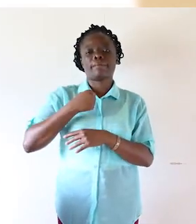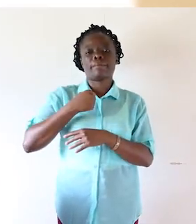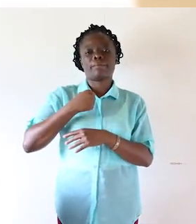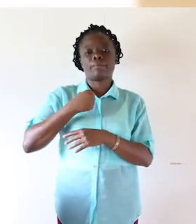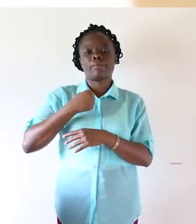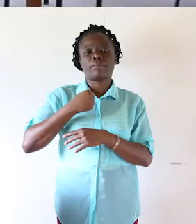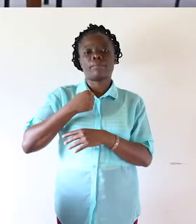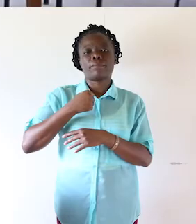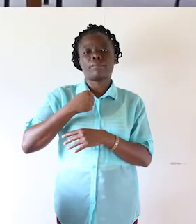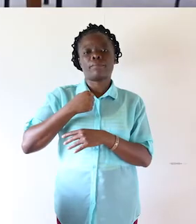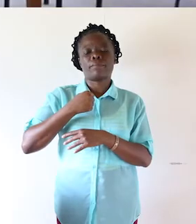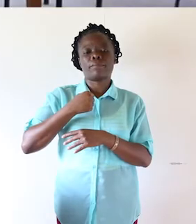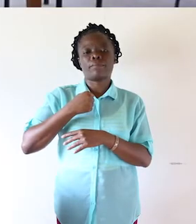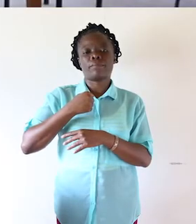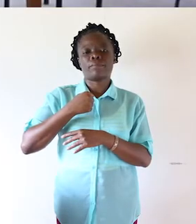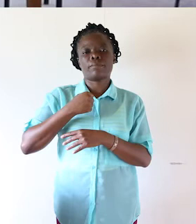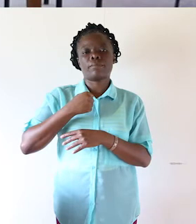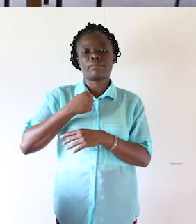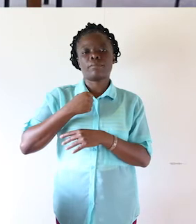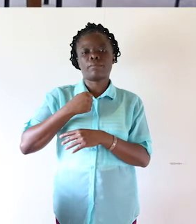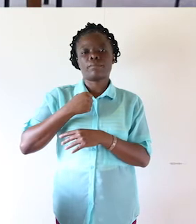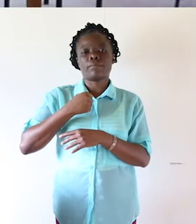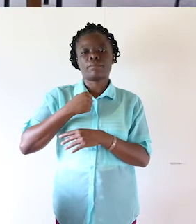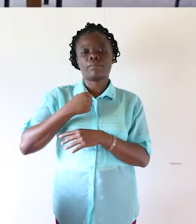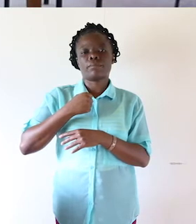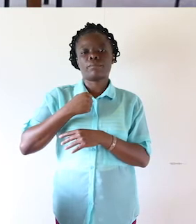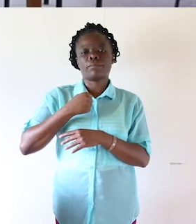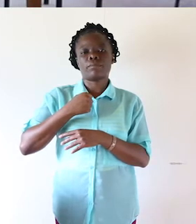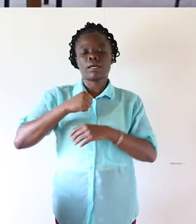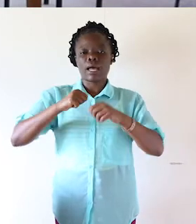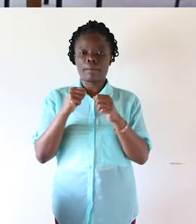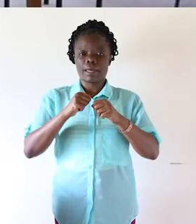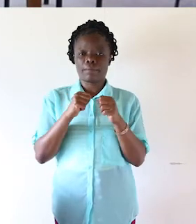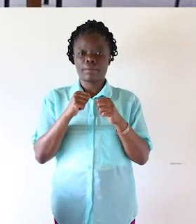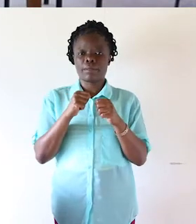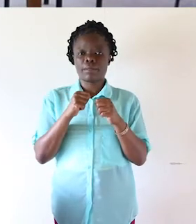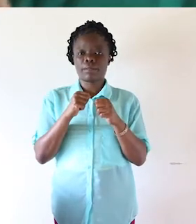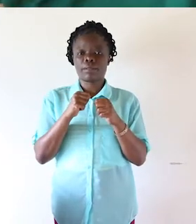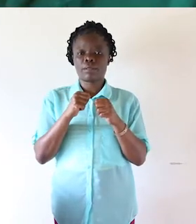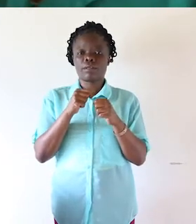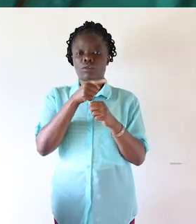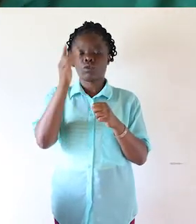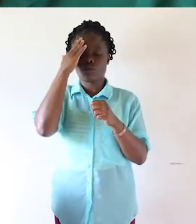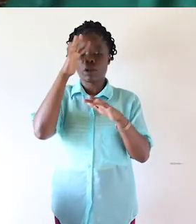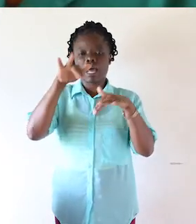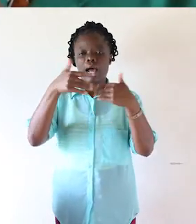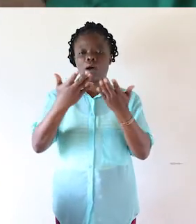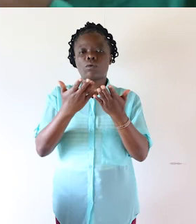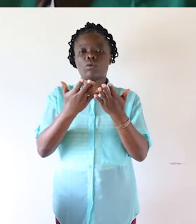bag. 3, 4, 1. So happy you